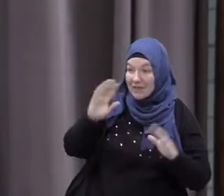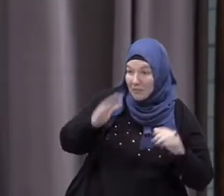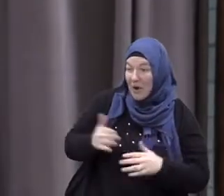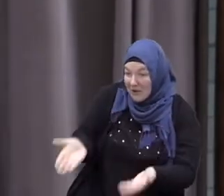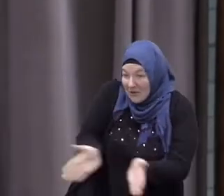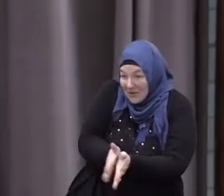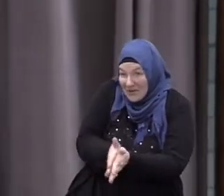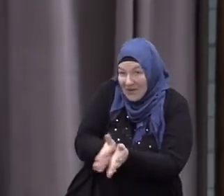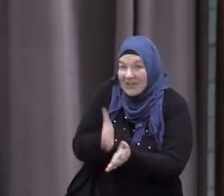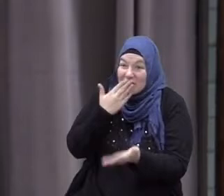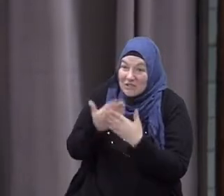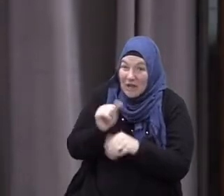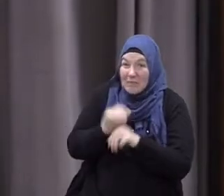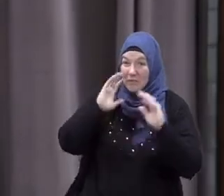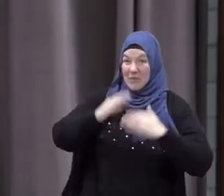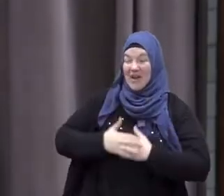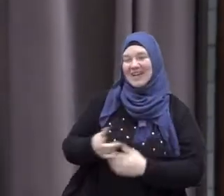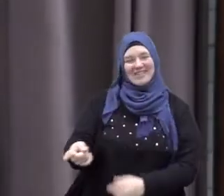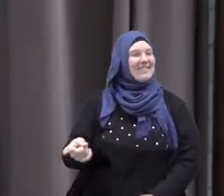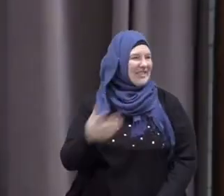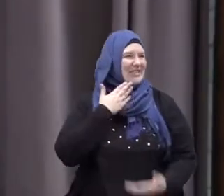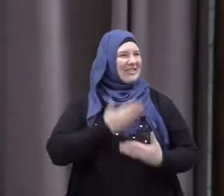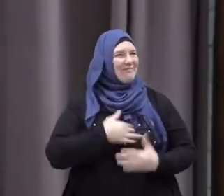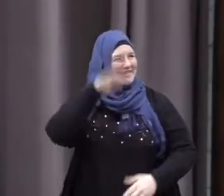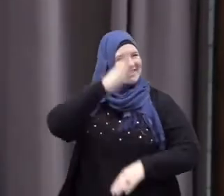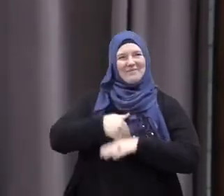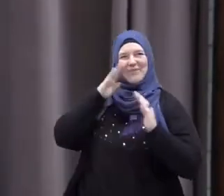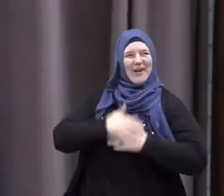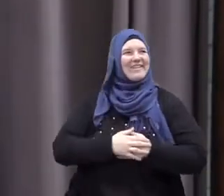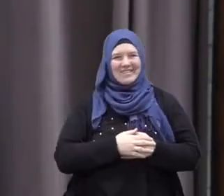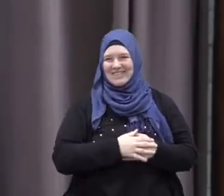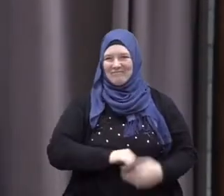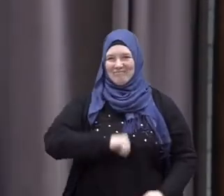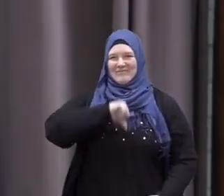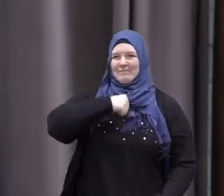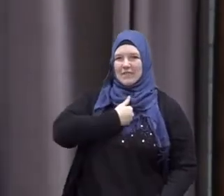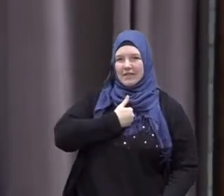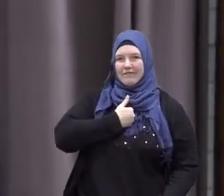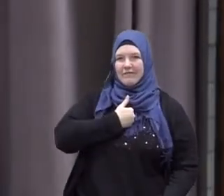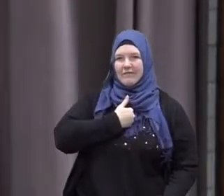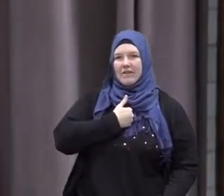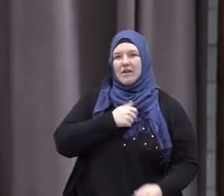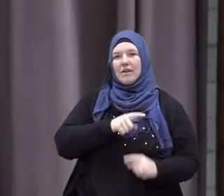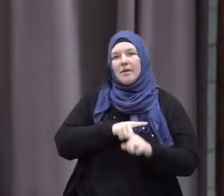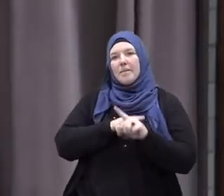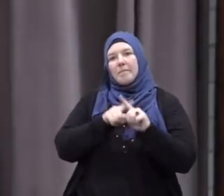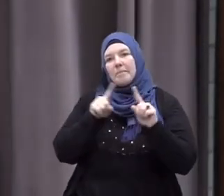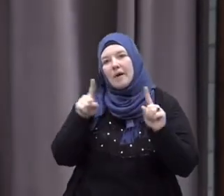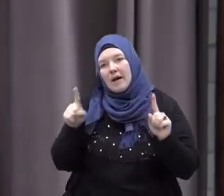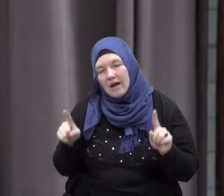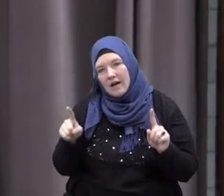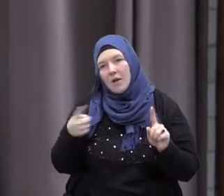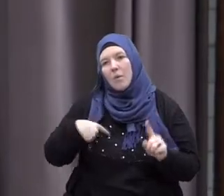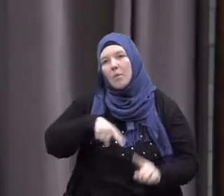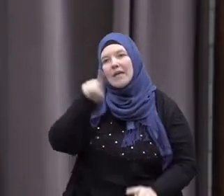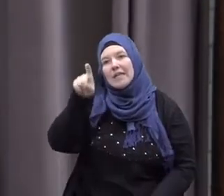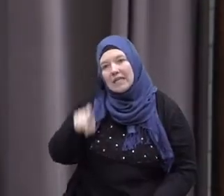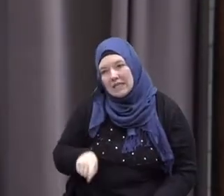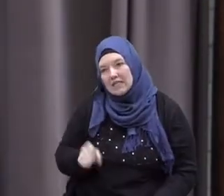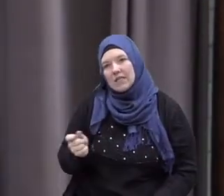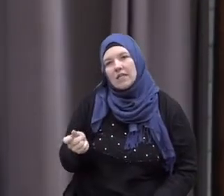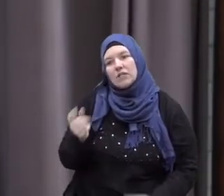praying, because it gives us satisfaction, right? And their interest to understand